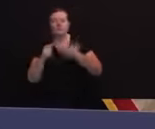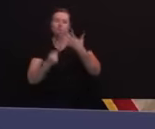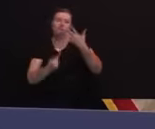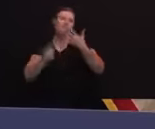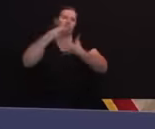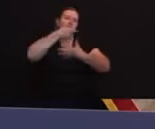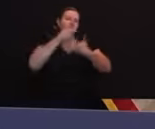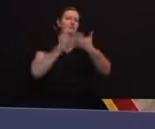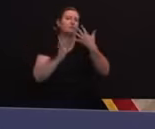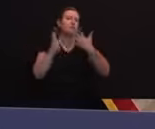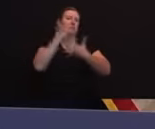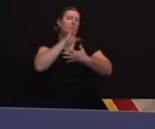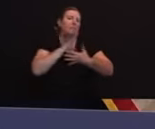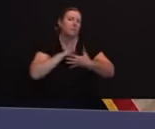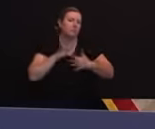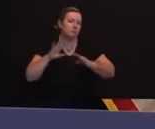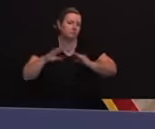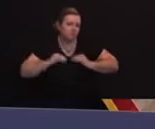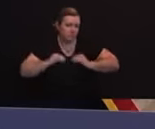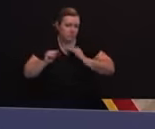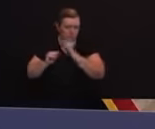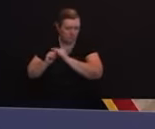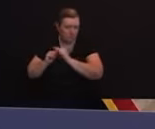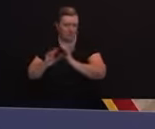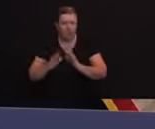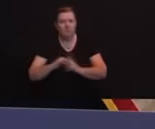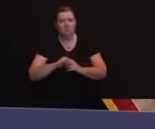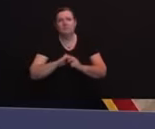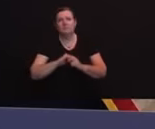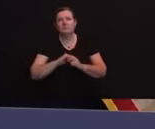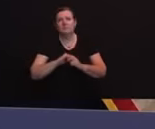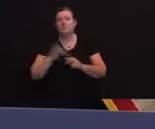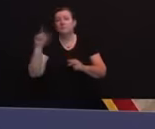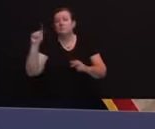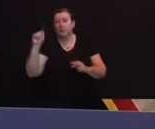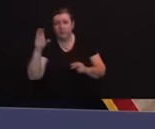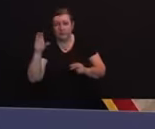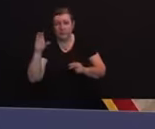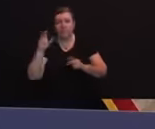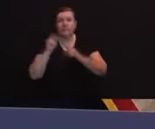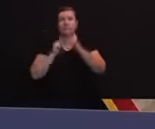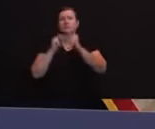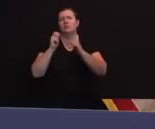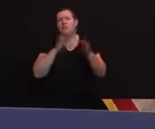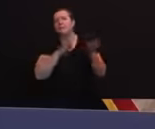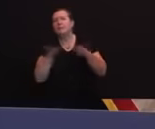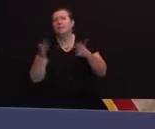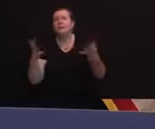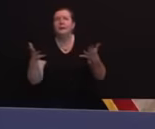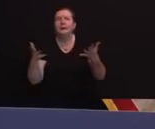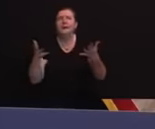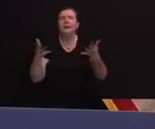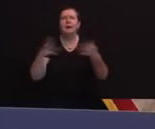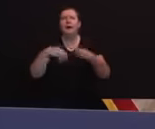plan to accommodate increased virtual communications for residents and their loved ones during the